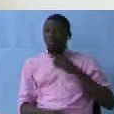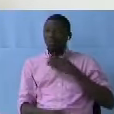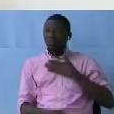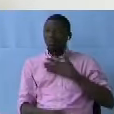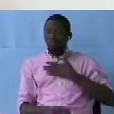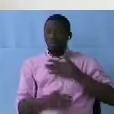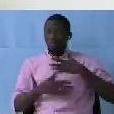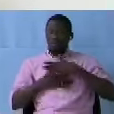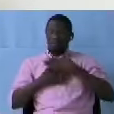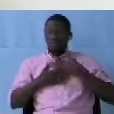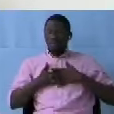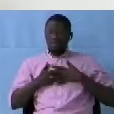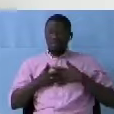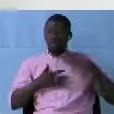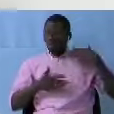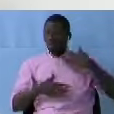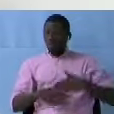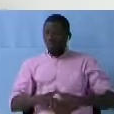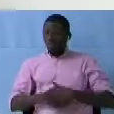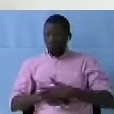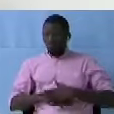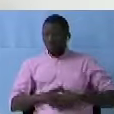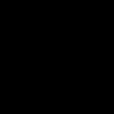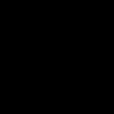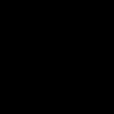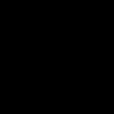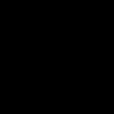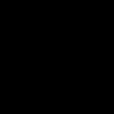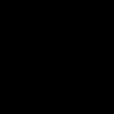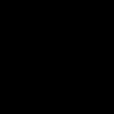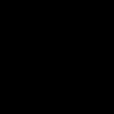abdomen and within a few seconds he said